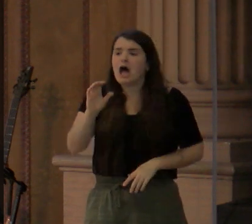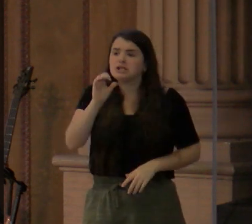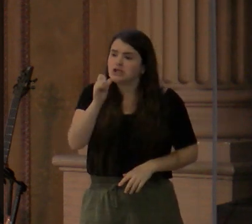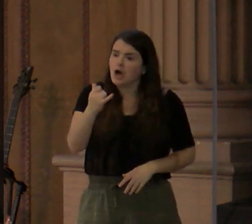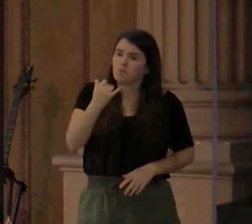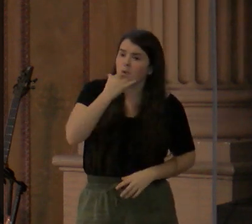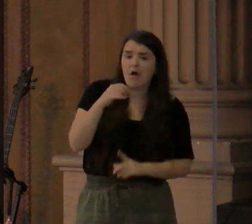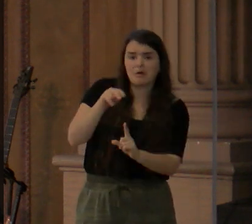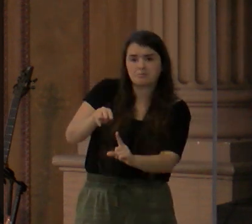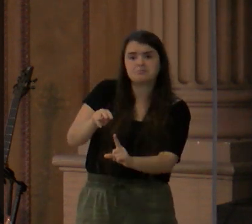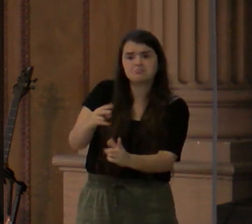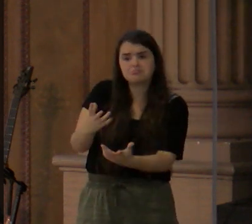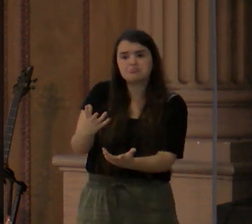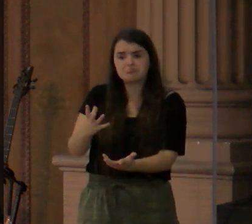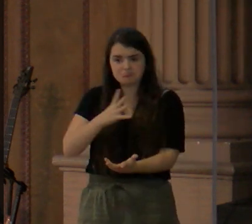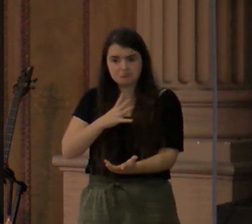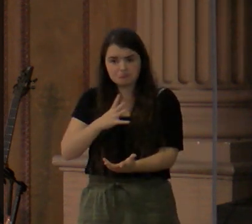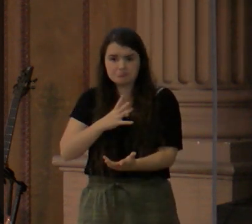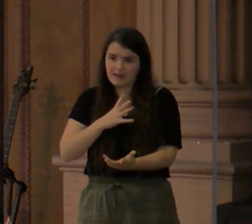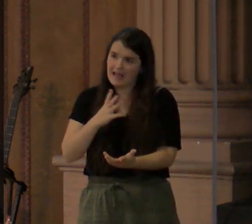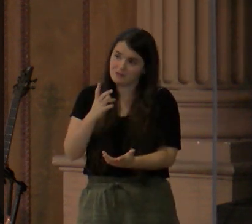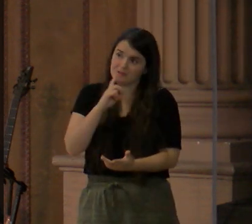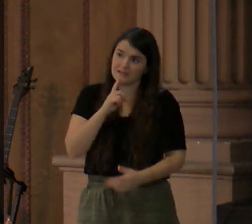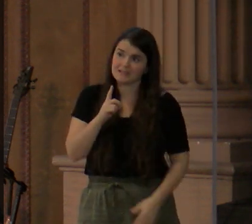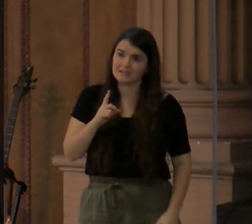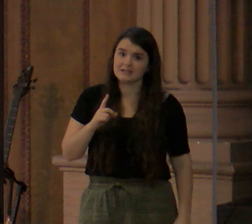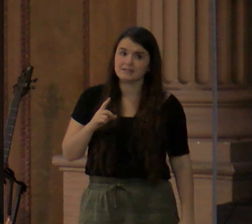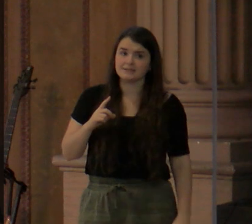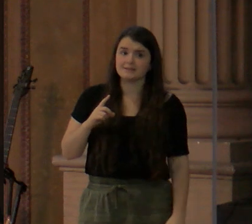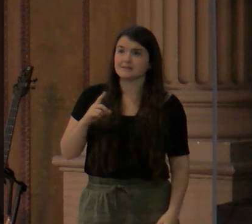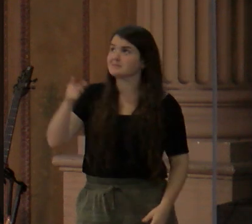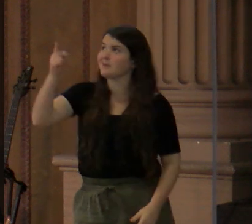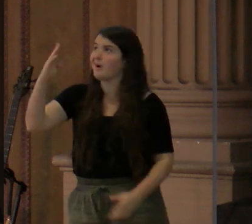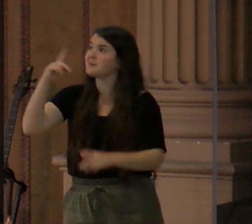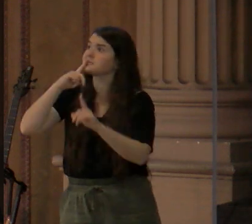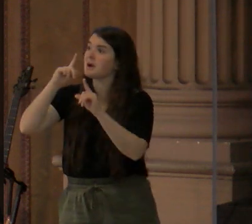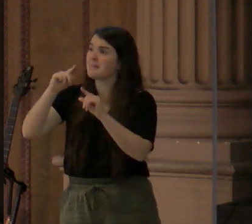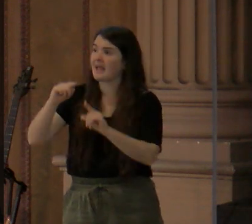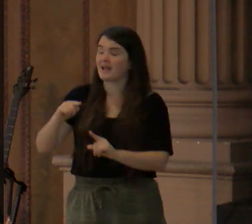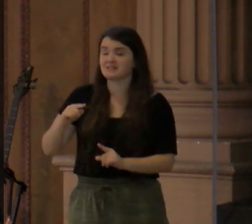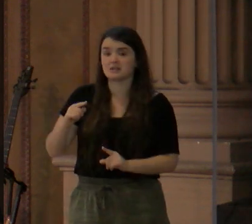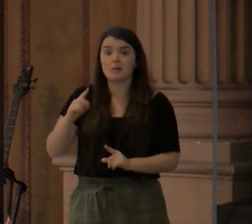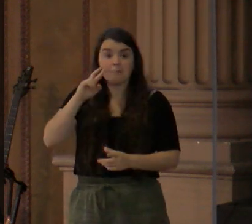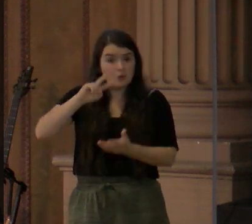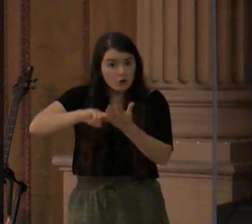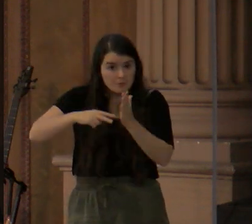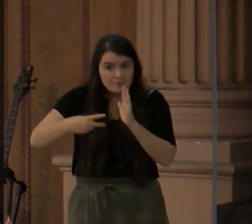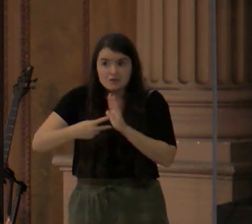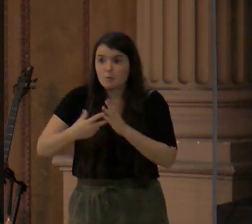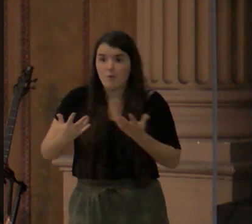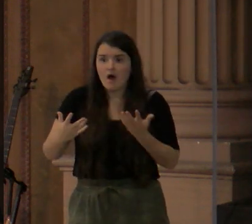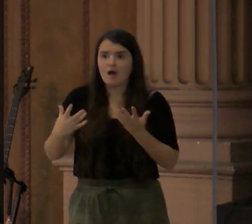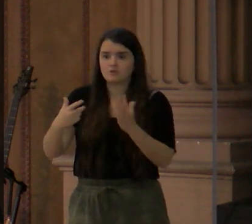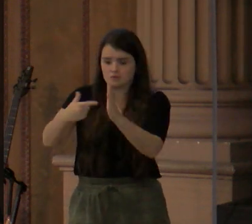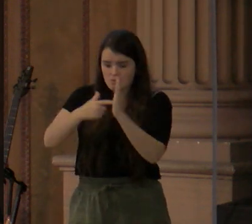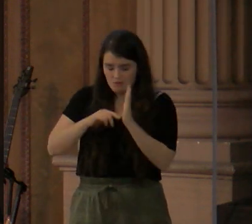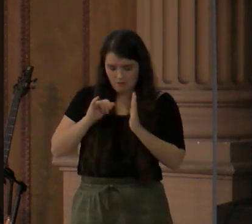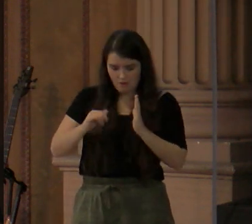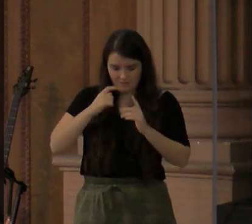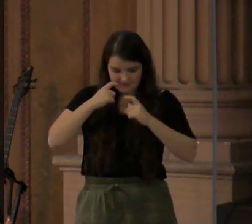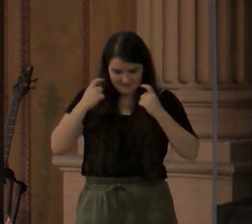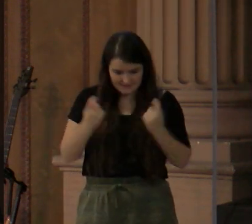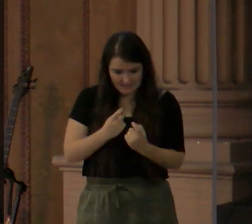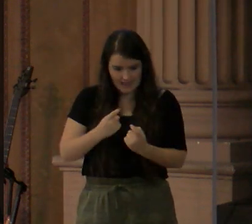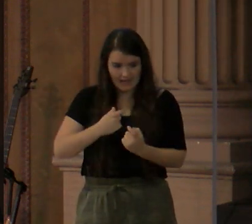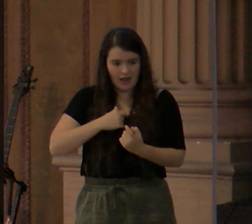wrong. In fact, that's the main use of the commands of God, to show us our sin, to create a desperation in us so